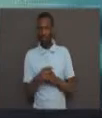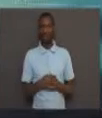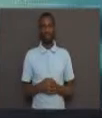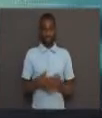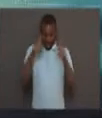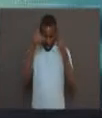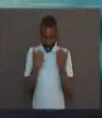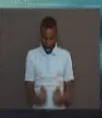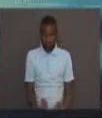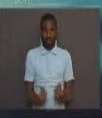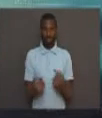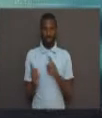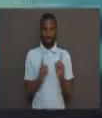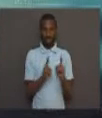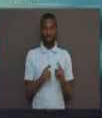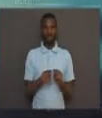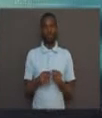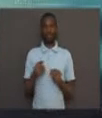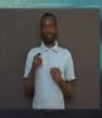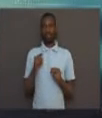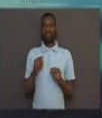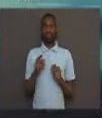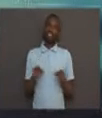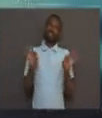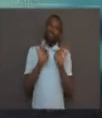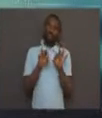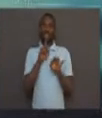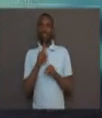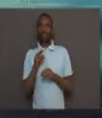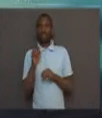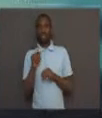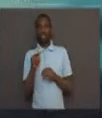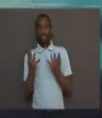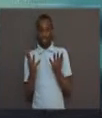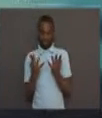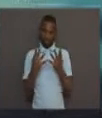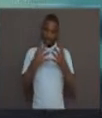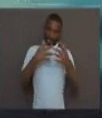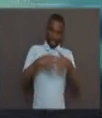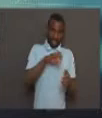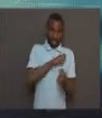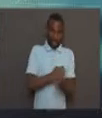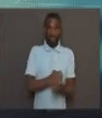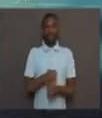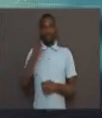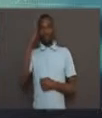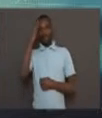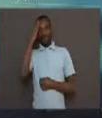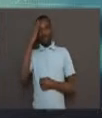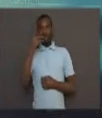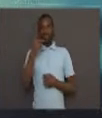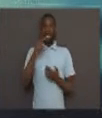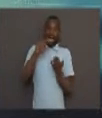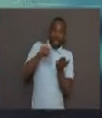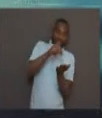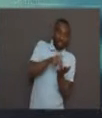For now, it is important to note that the net binding energy of a